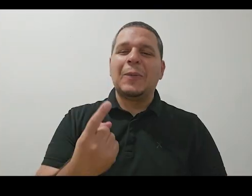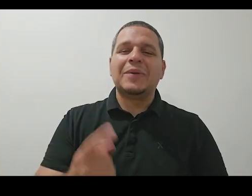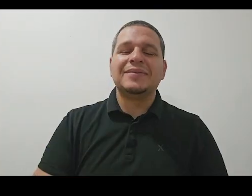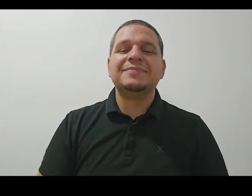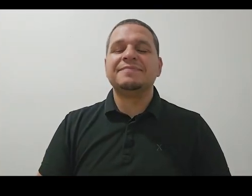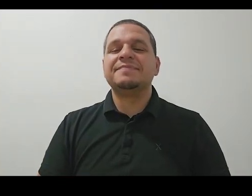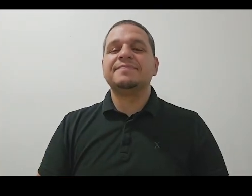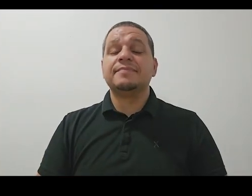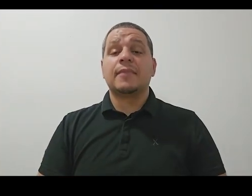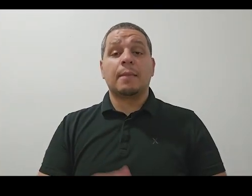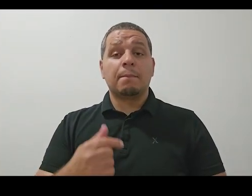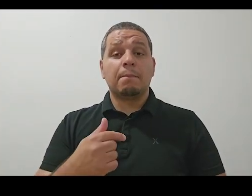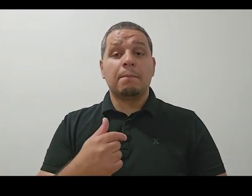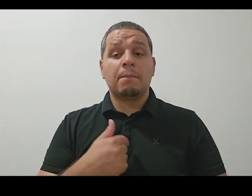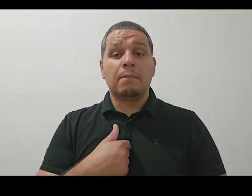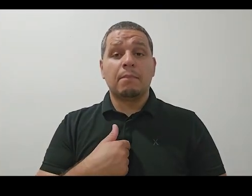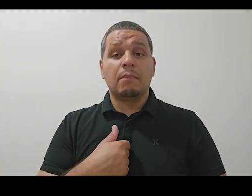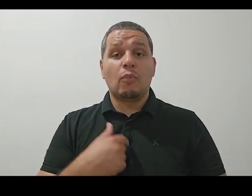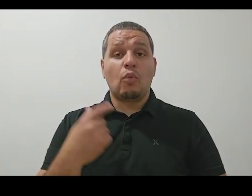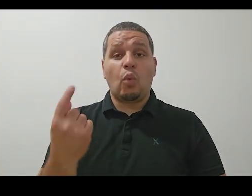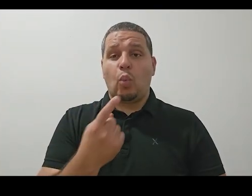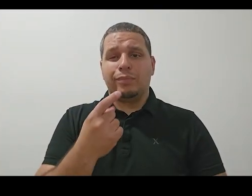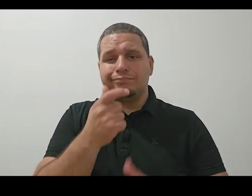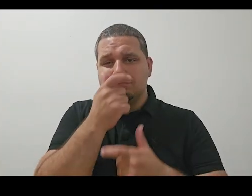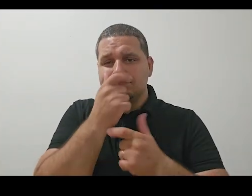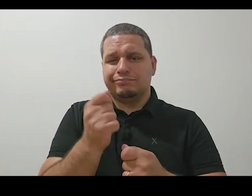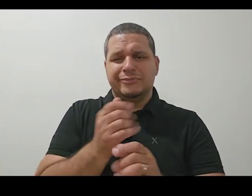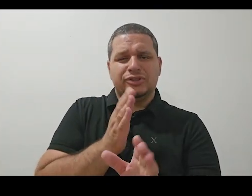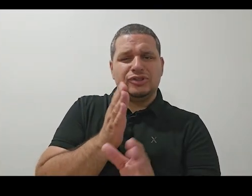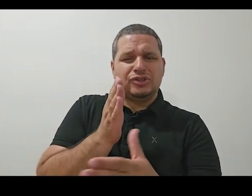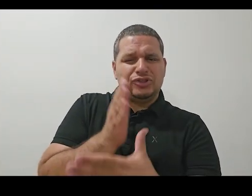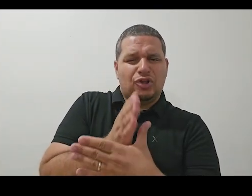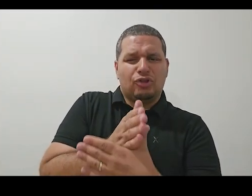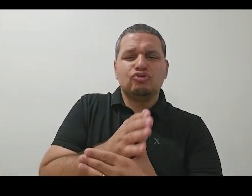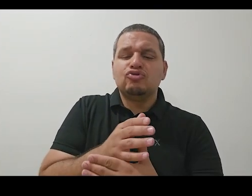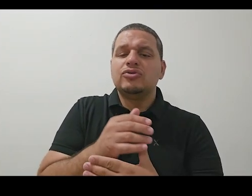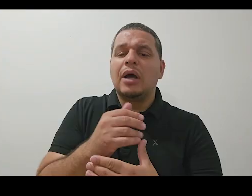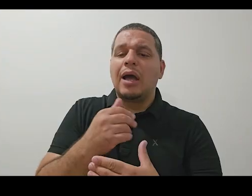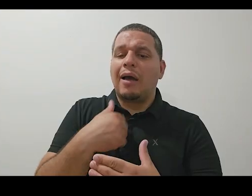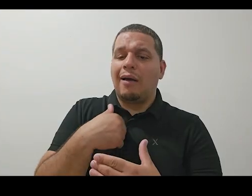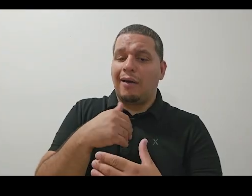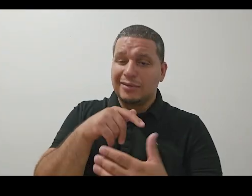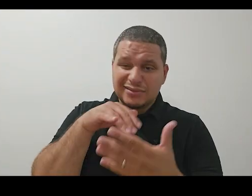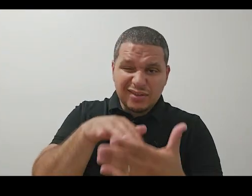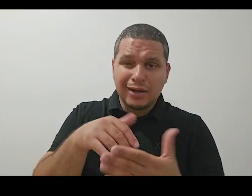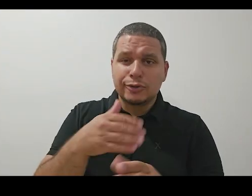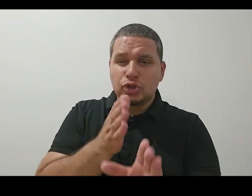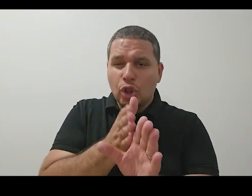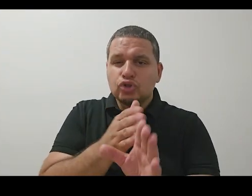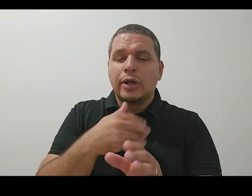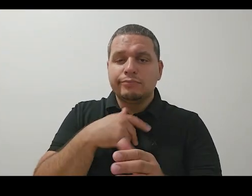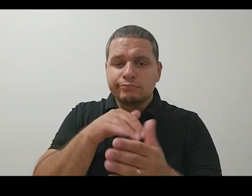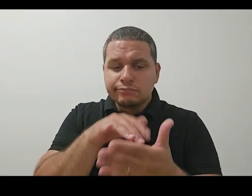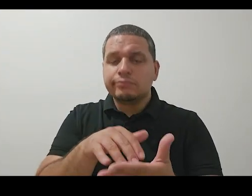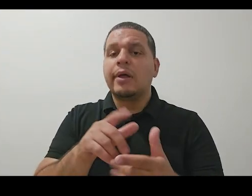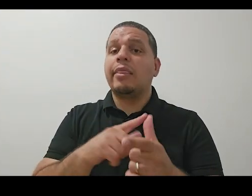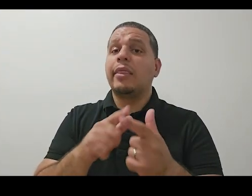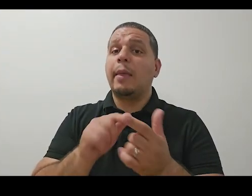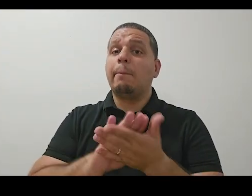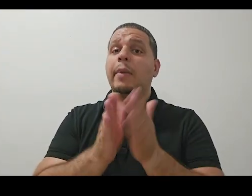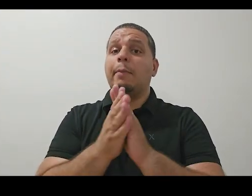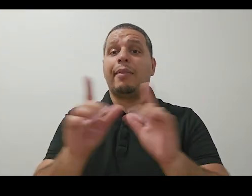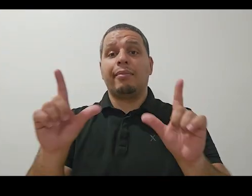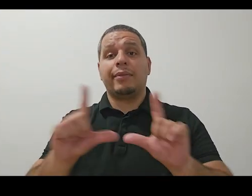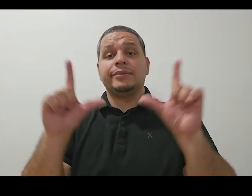So I was always interested in psychology. So then I studied, and then I became a licensed mental